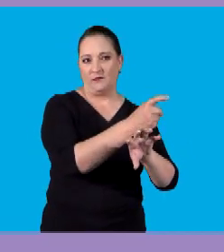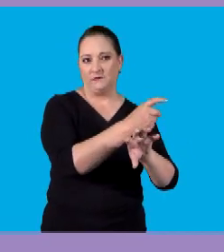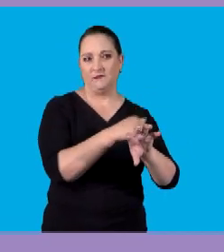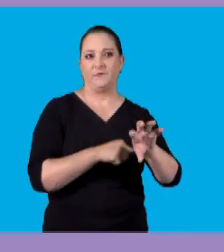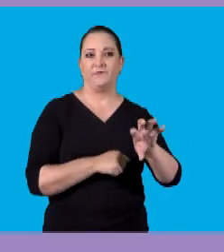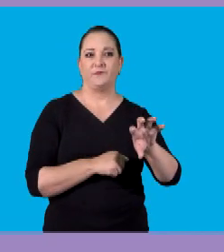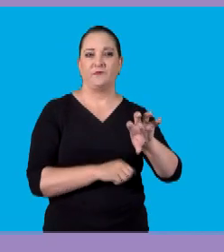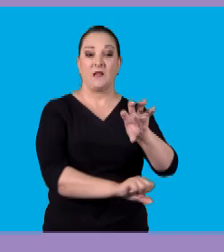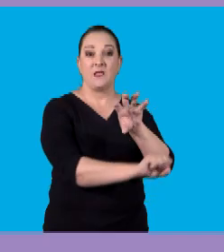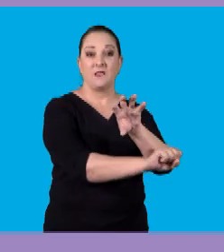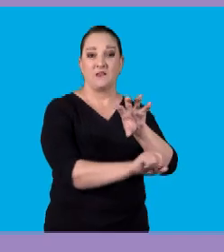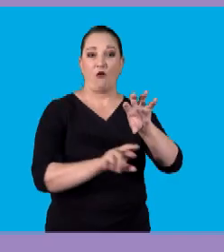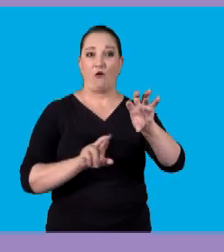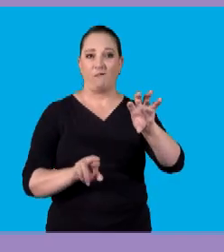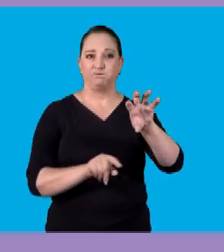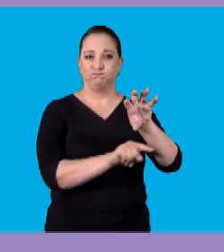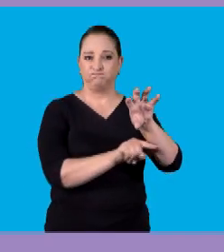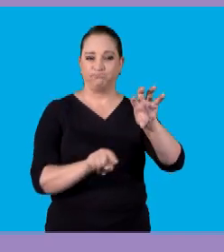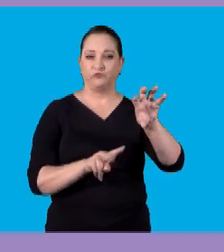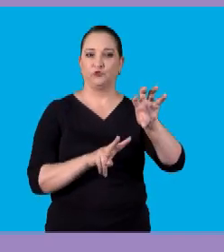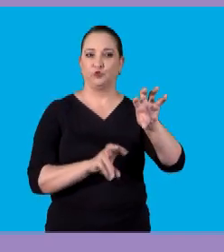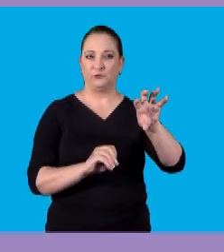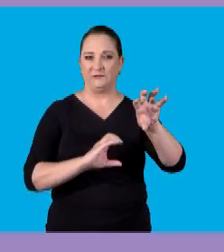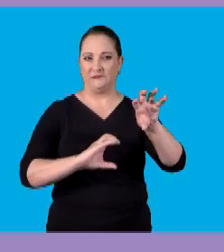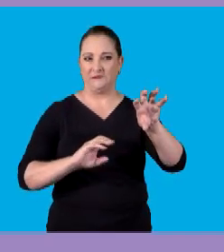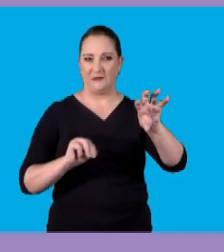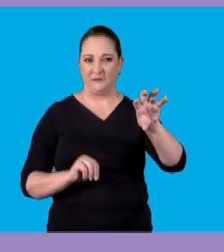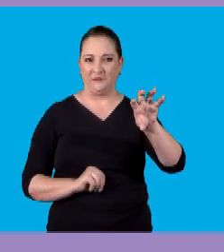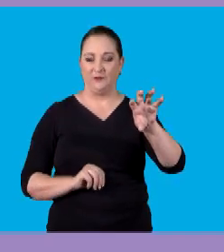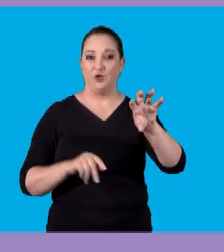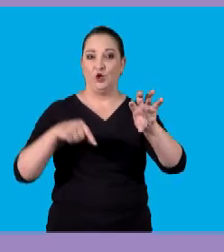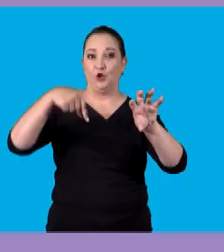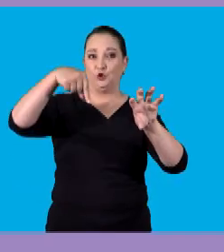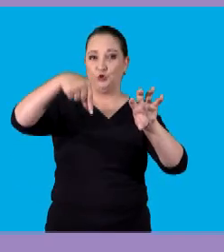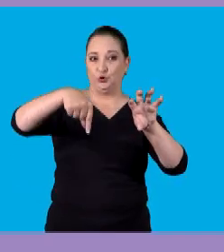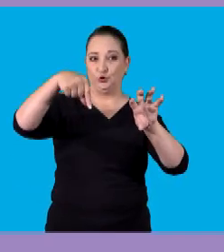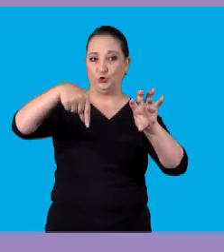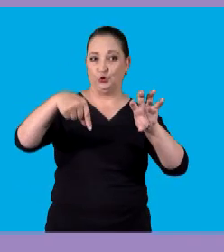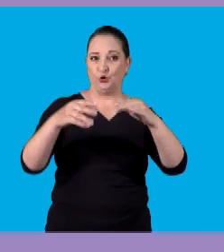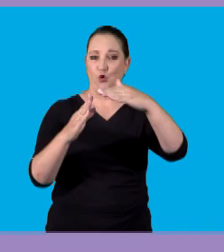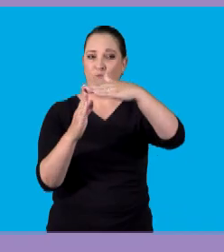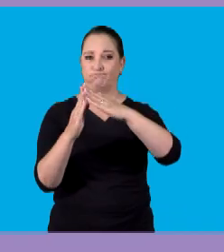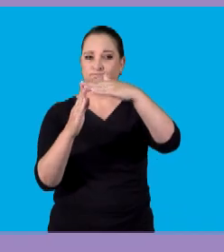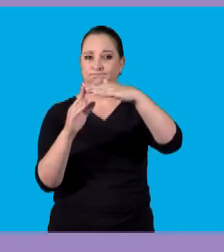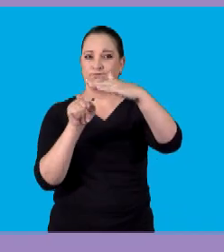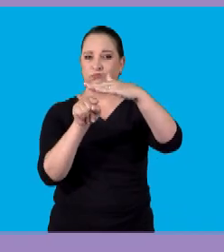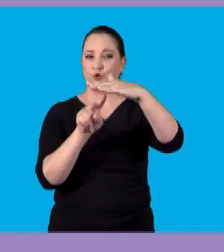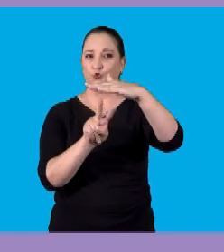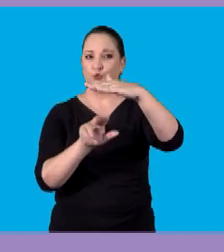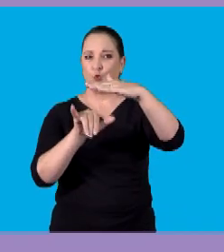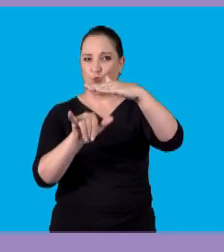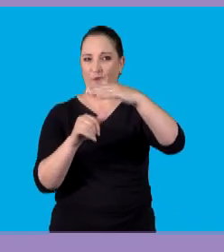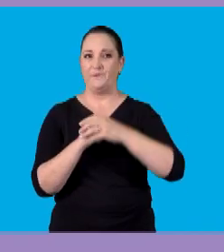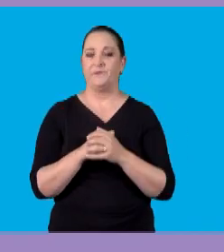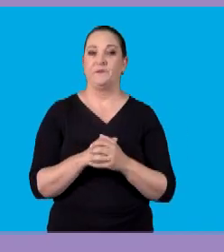there, but Q is equals to 2y and S is equals to 82 degrees. Now calculate the values of x